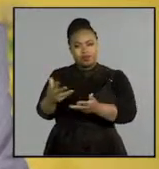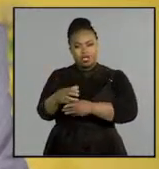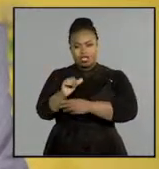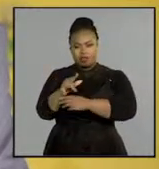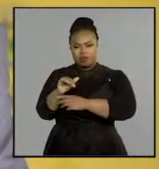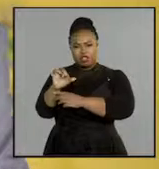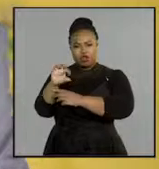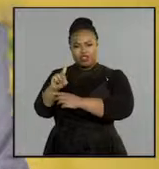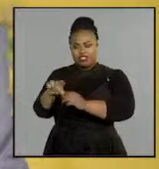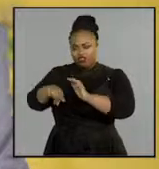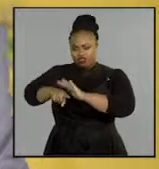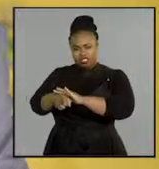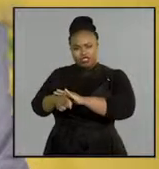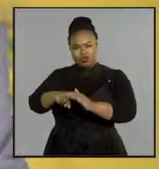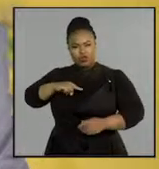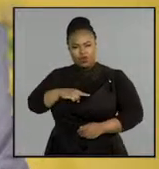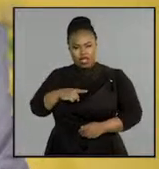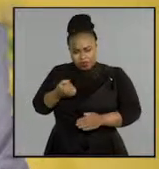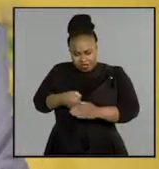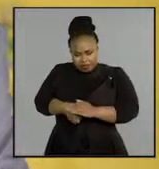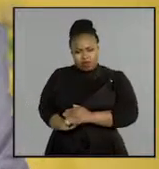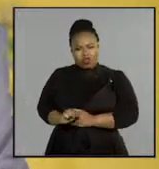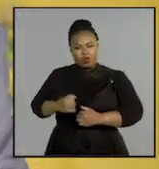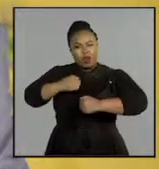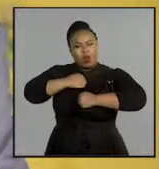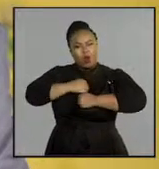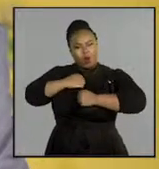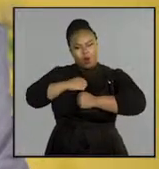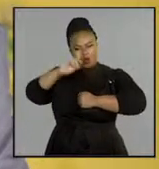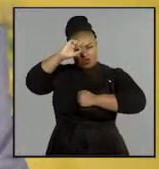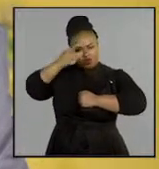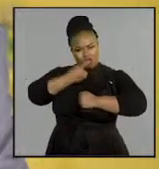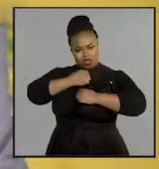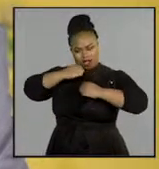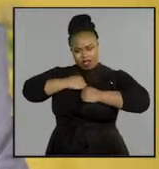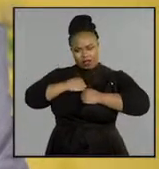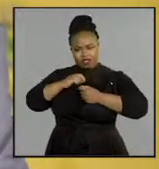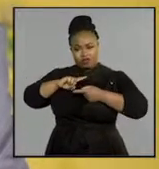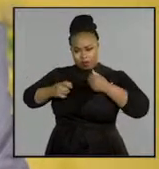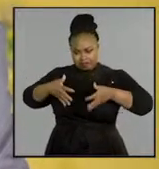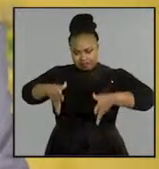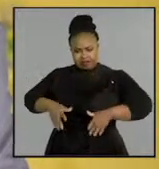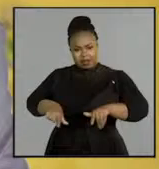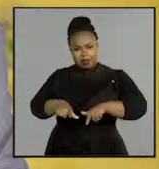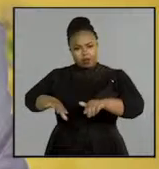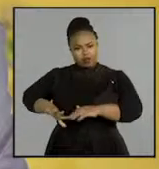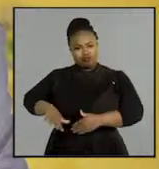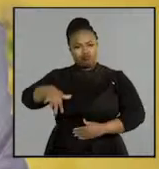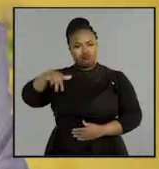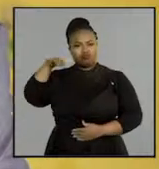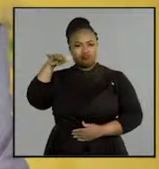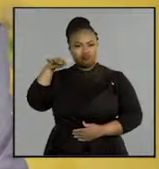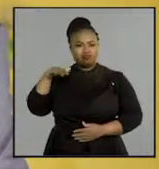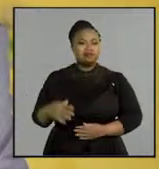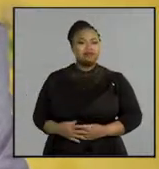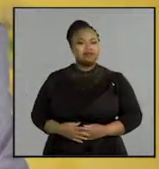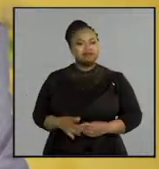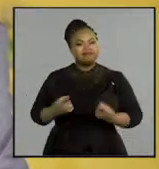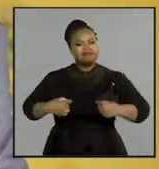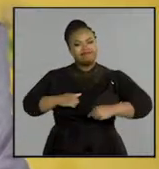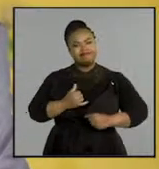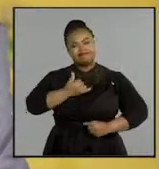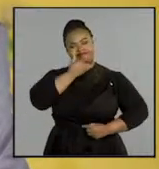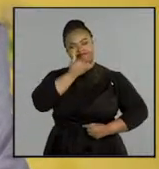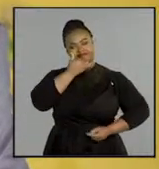in the Capricorn district. Ke morwedi wa mannye kwa botlokwa. We are therefore happy